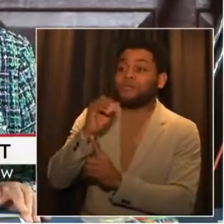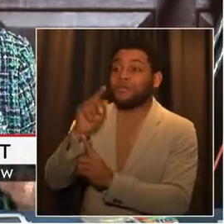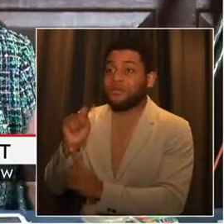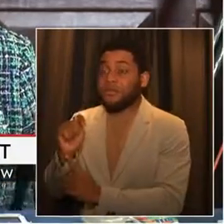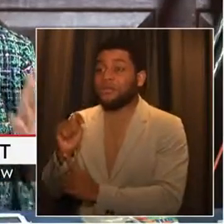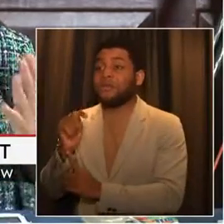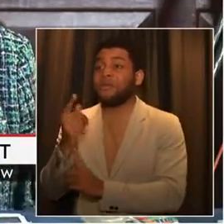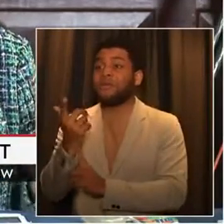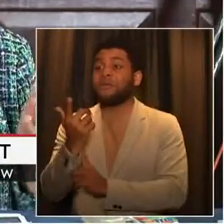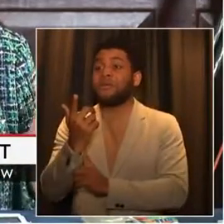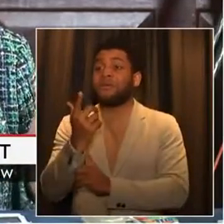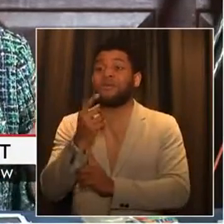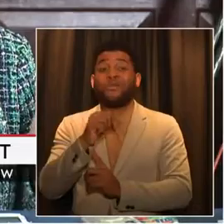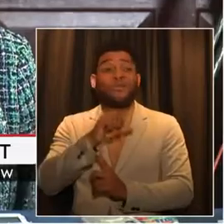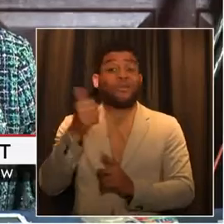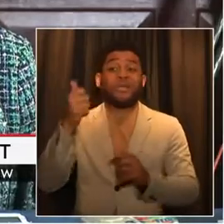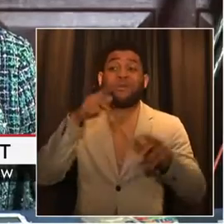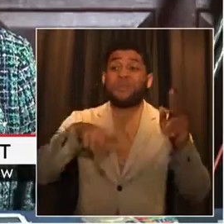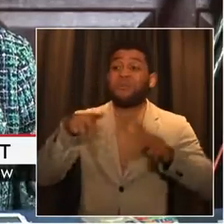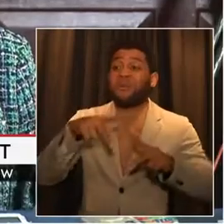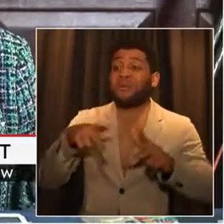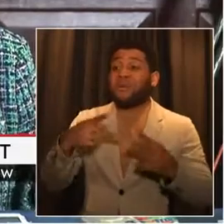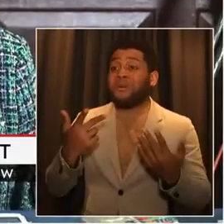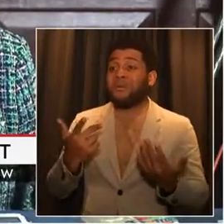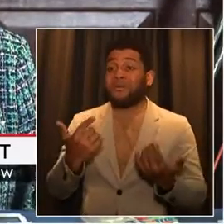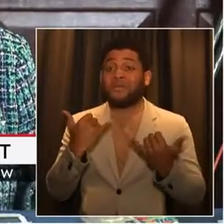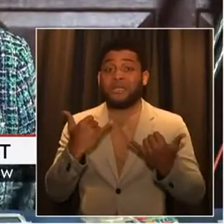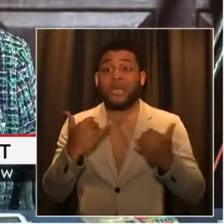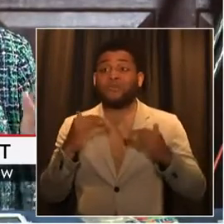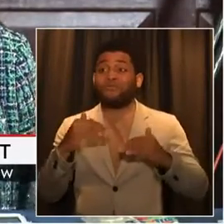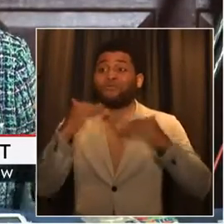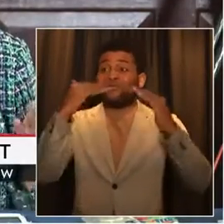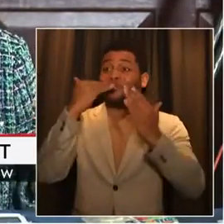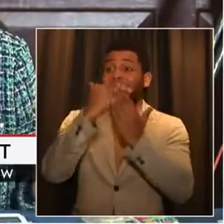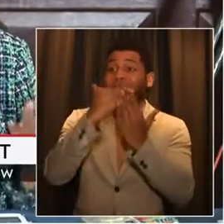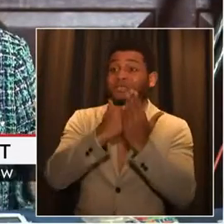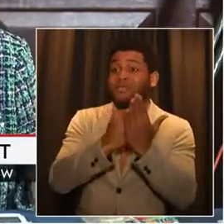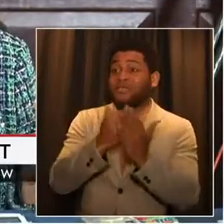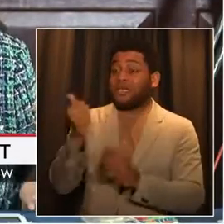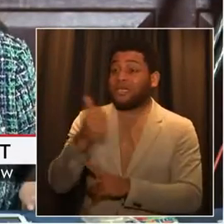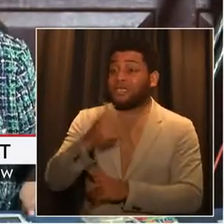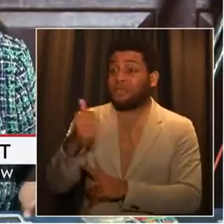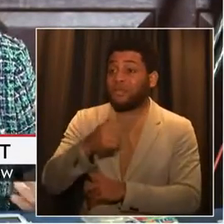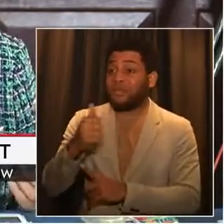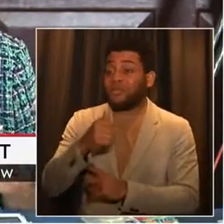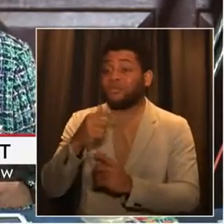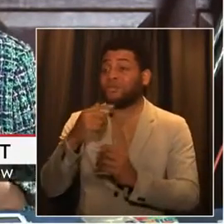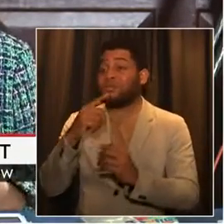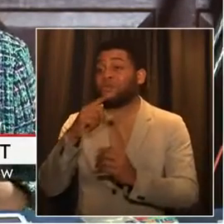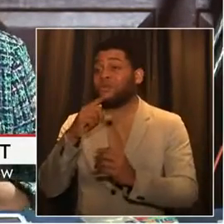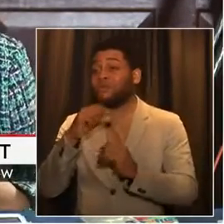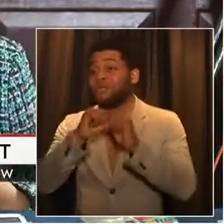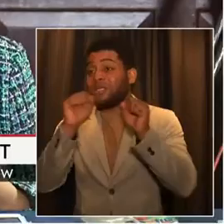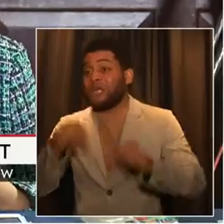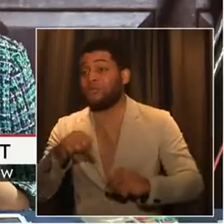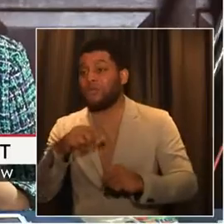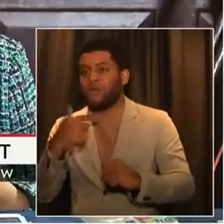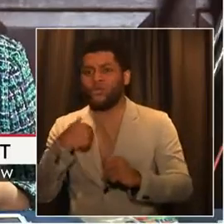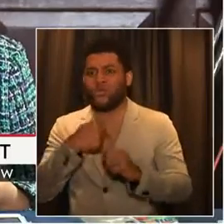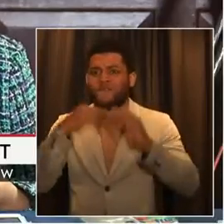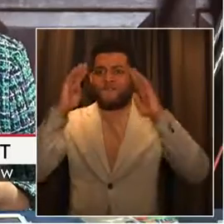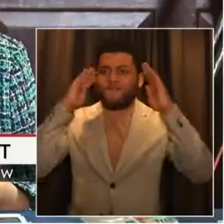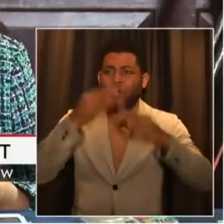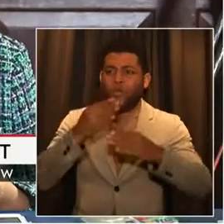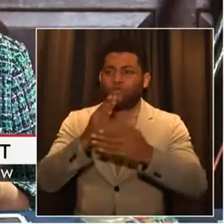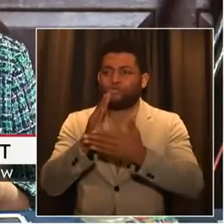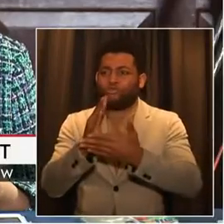an agenda where we have a transportation system where we concentrate on sharing modes of transportation. So our investments in